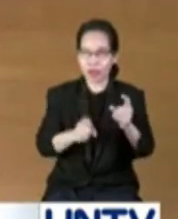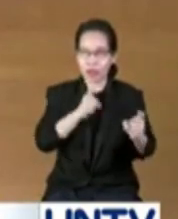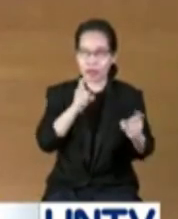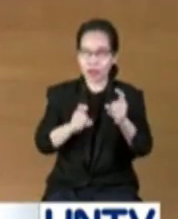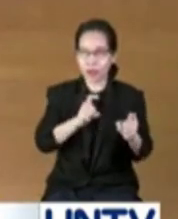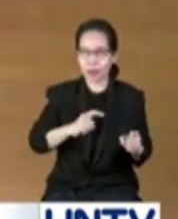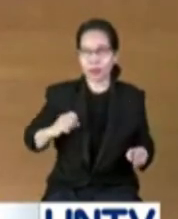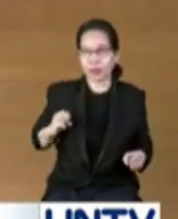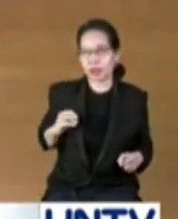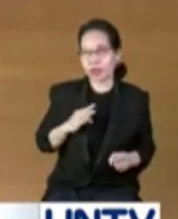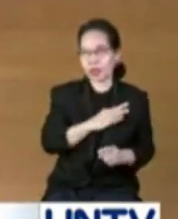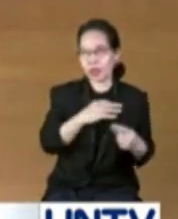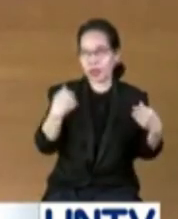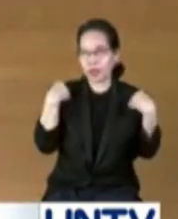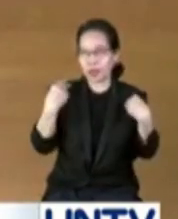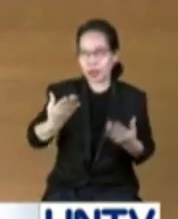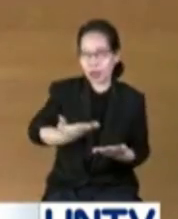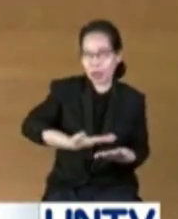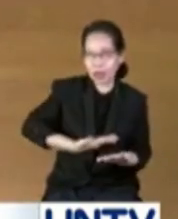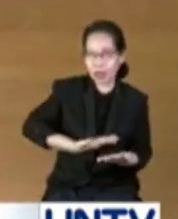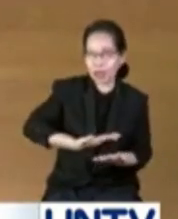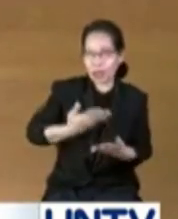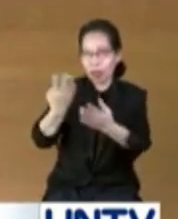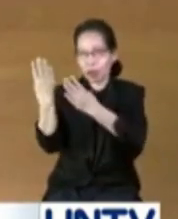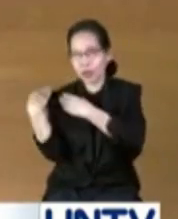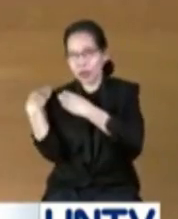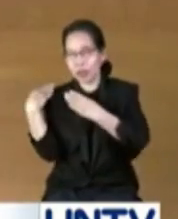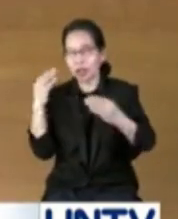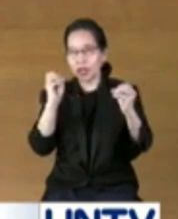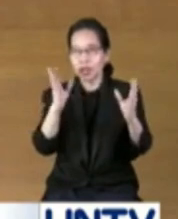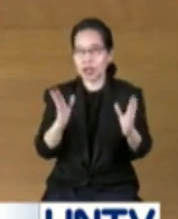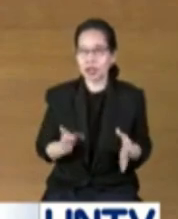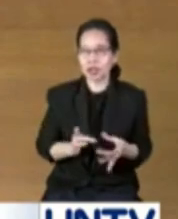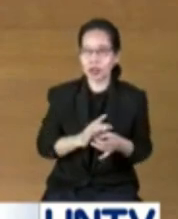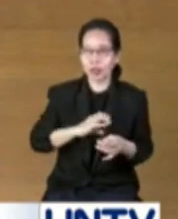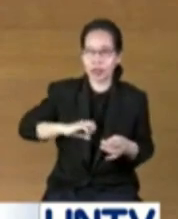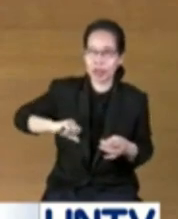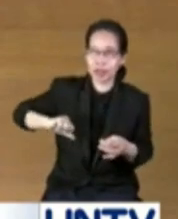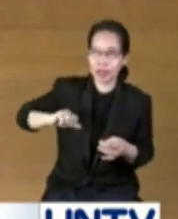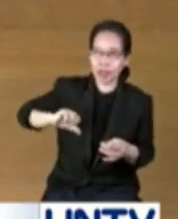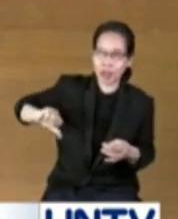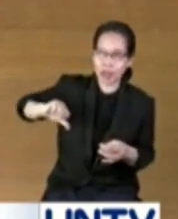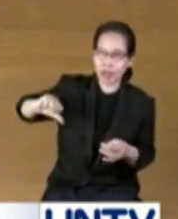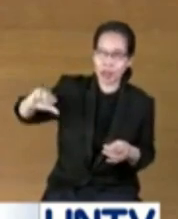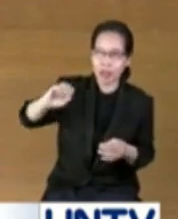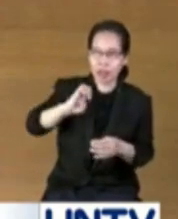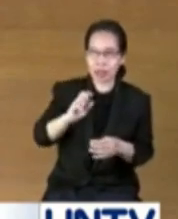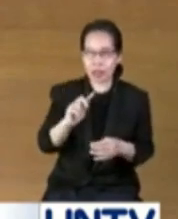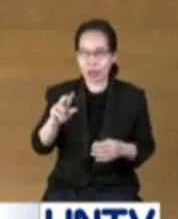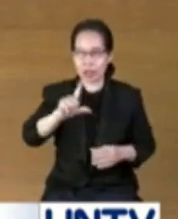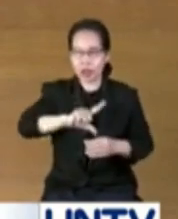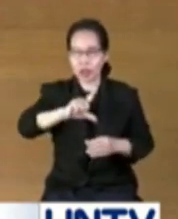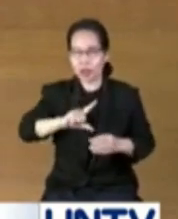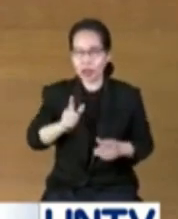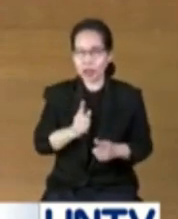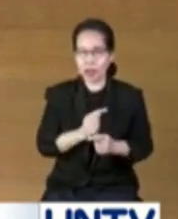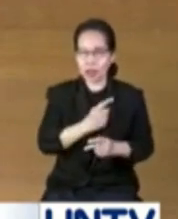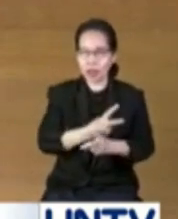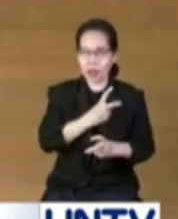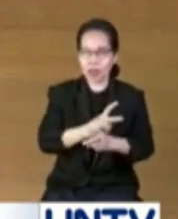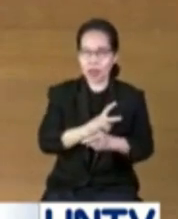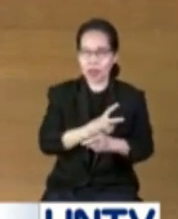been hired to unburden the teachers of any extra load. Taking to heart the lessons of the